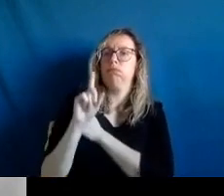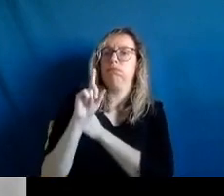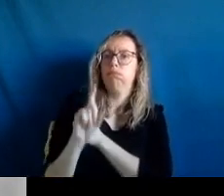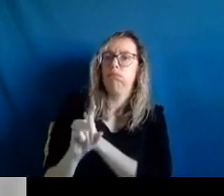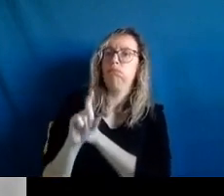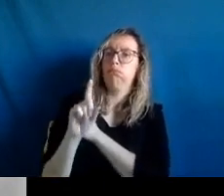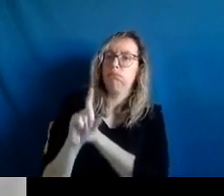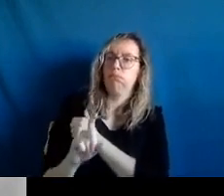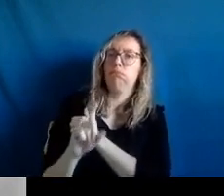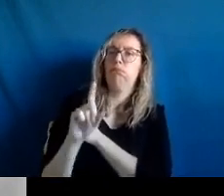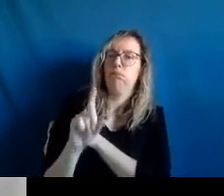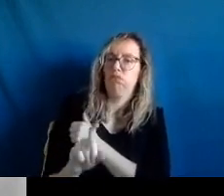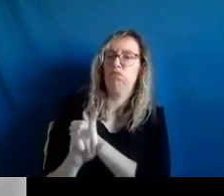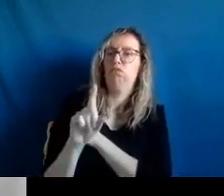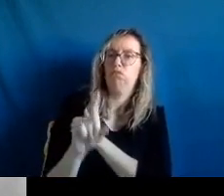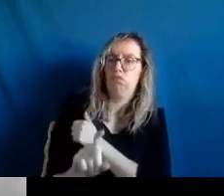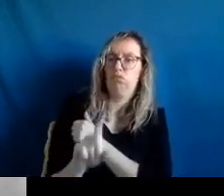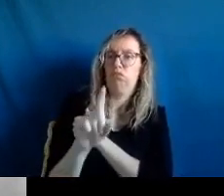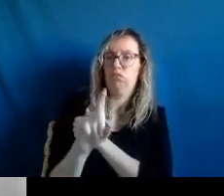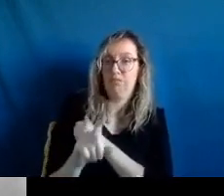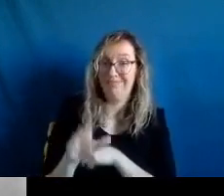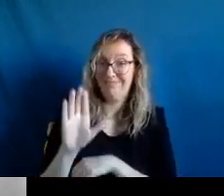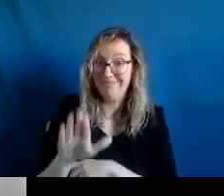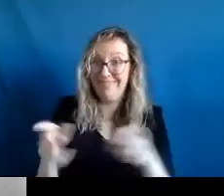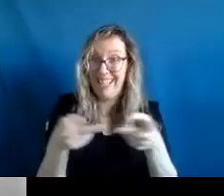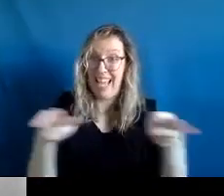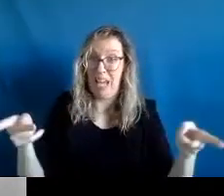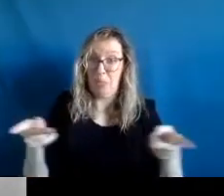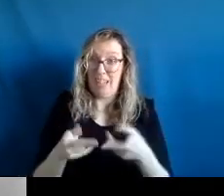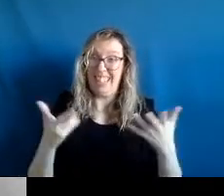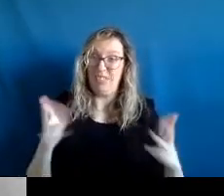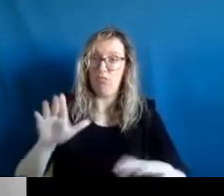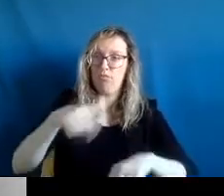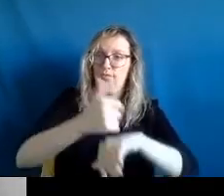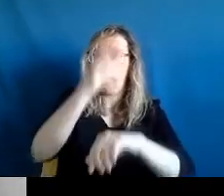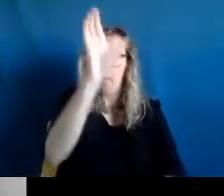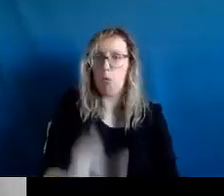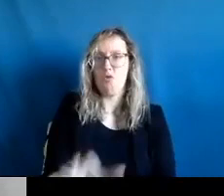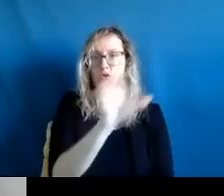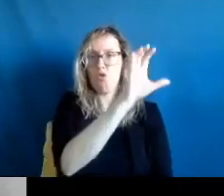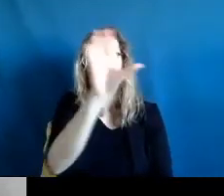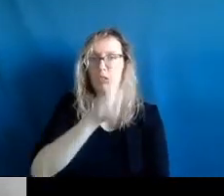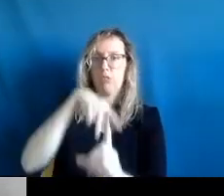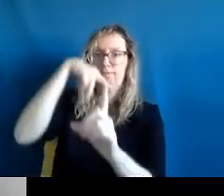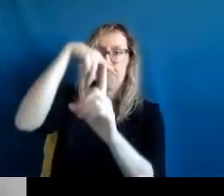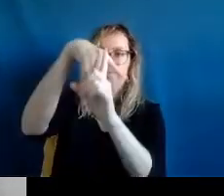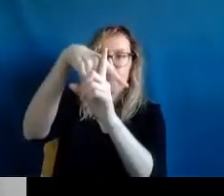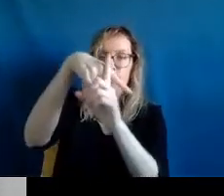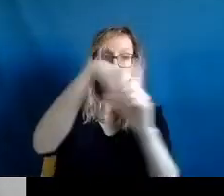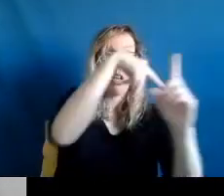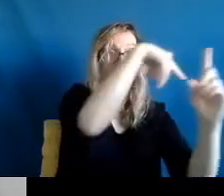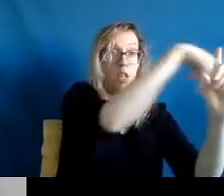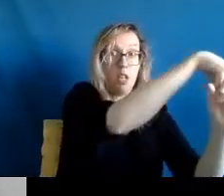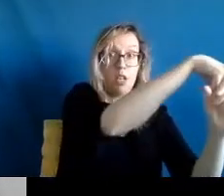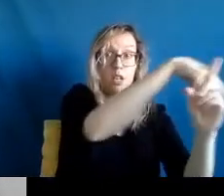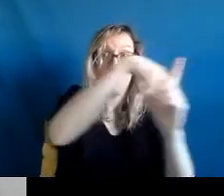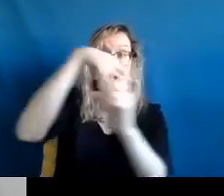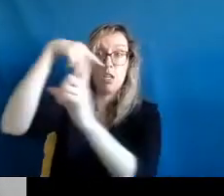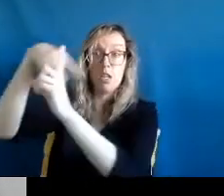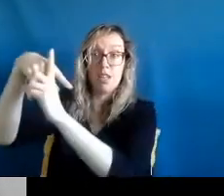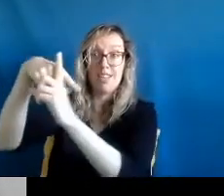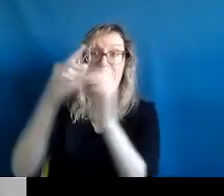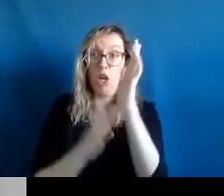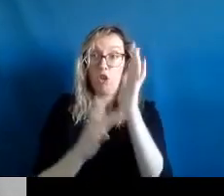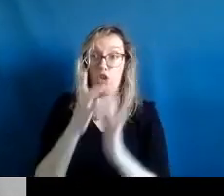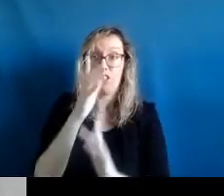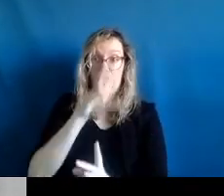Golgotha. That's where they crucified him and two others with him, one on each side and Jesus in the middle.